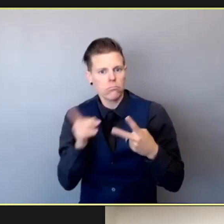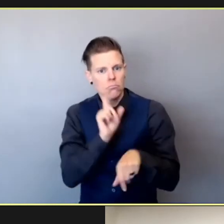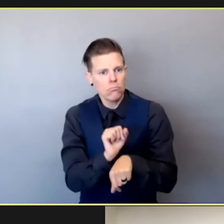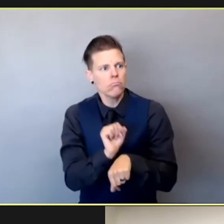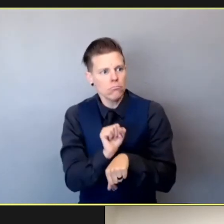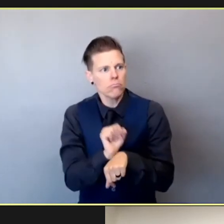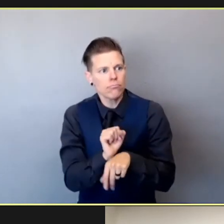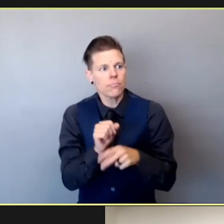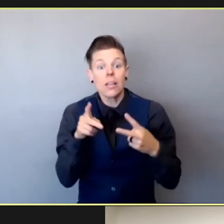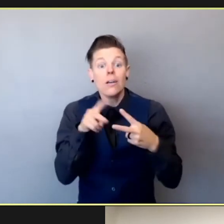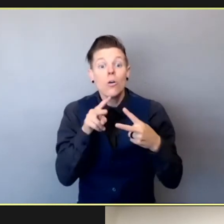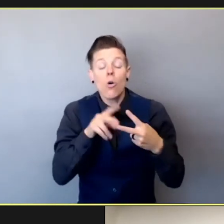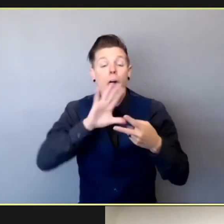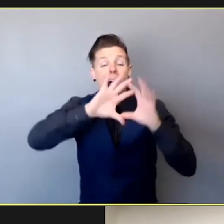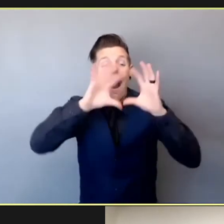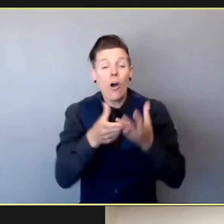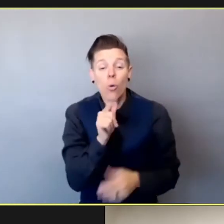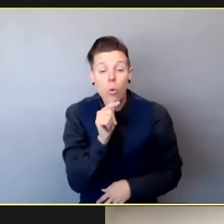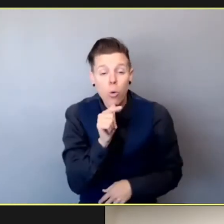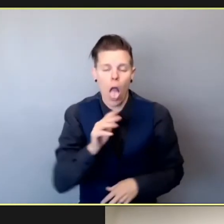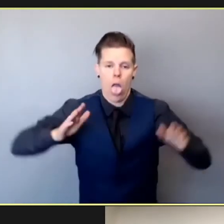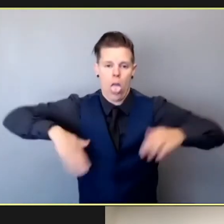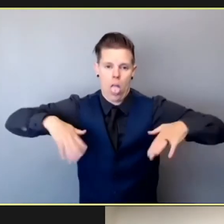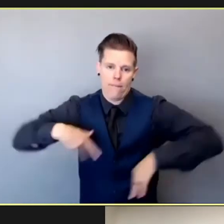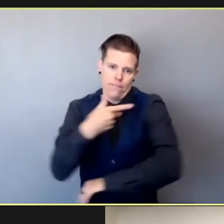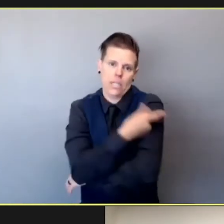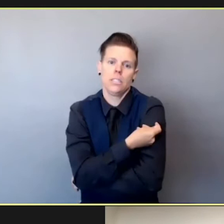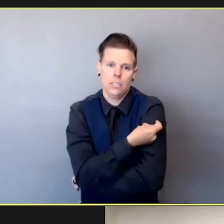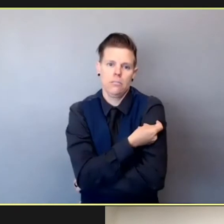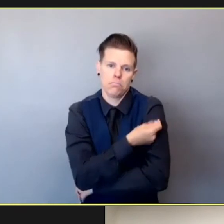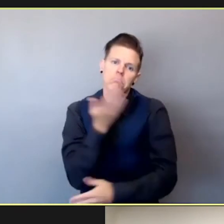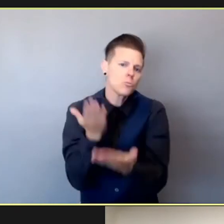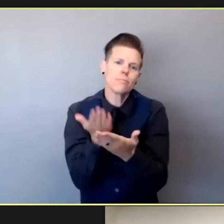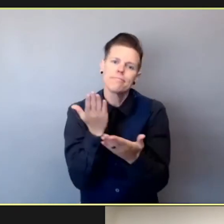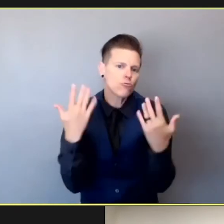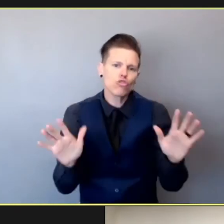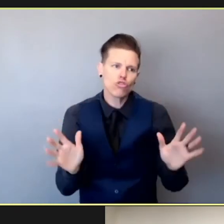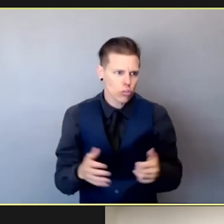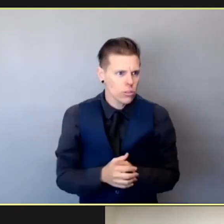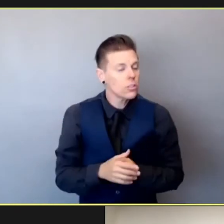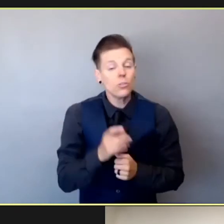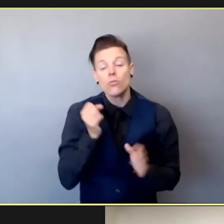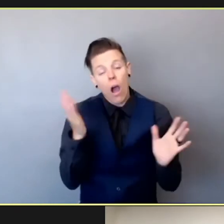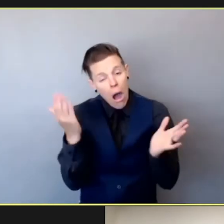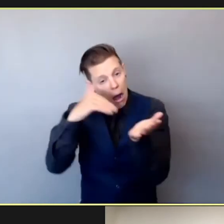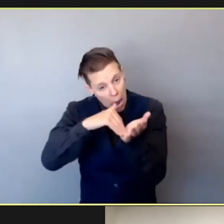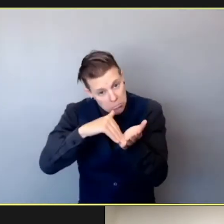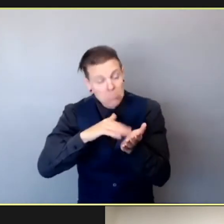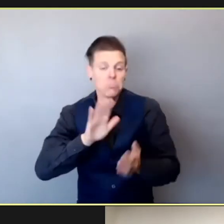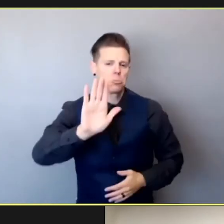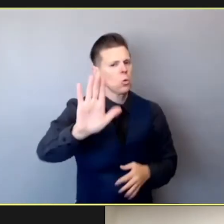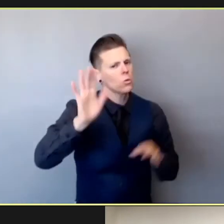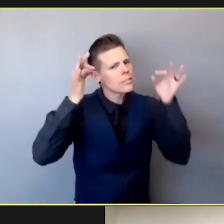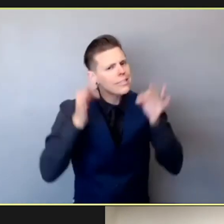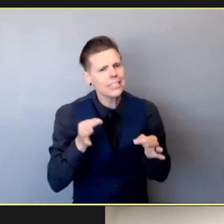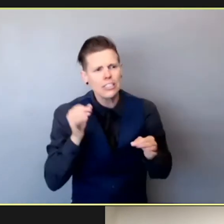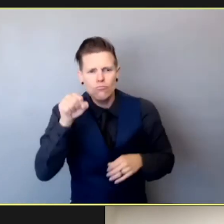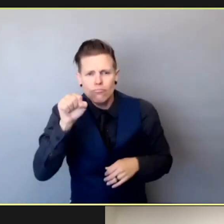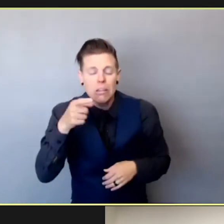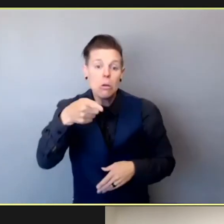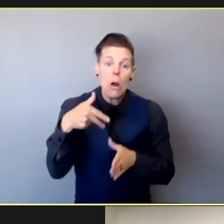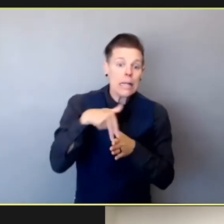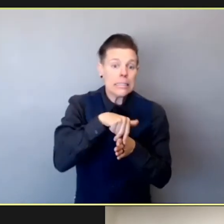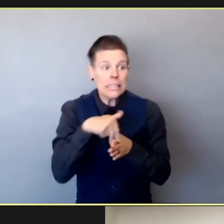it's a personal choice. We understand that, but we really encourage people to talk to their providers, talk to people they